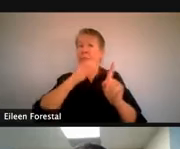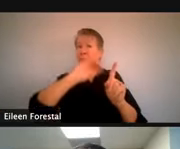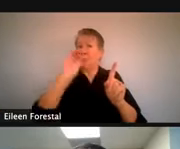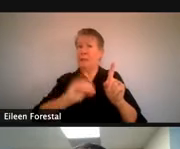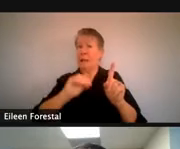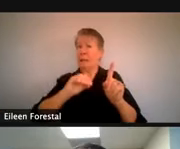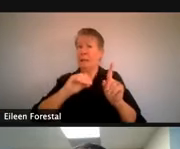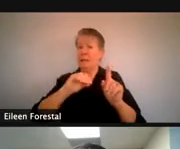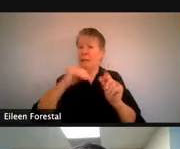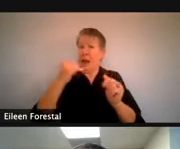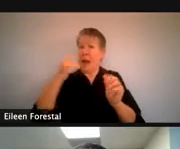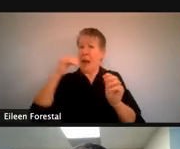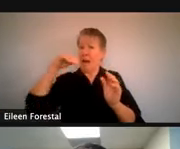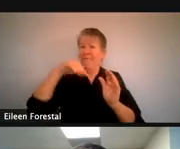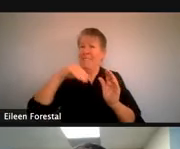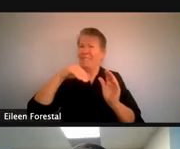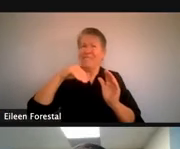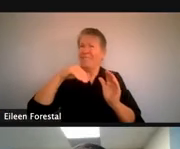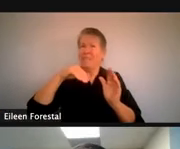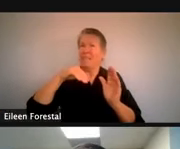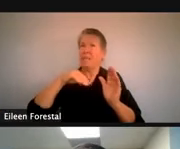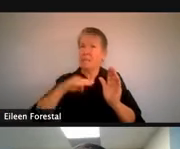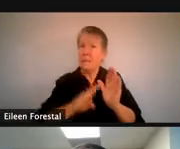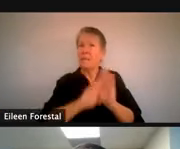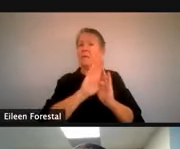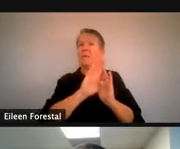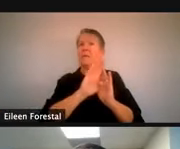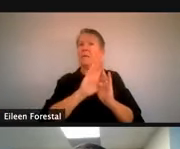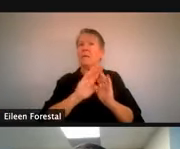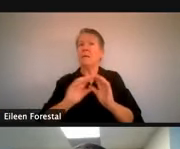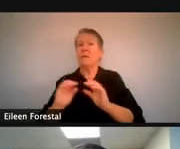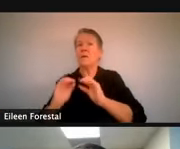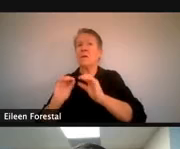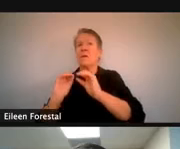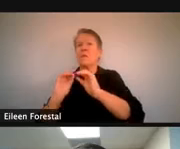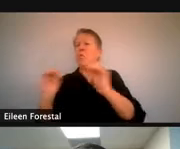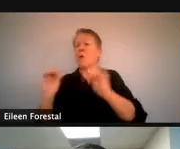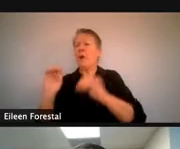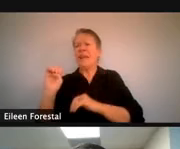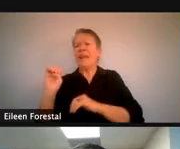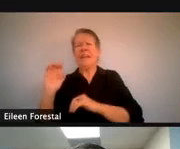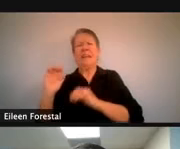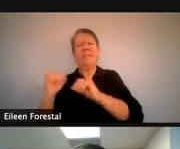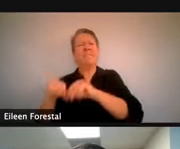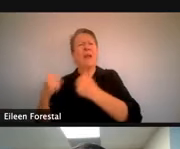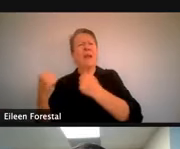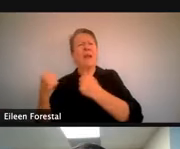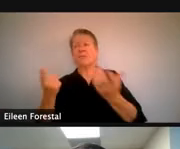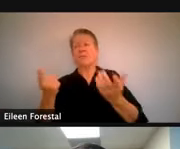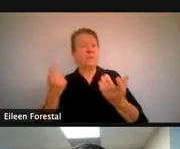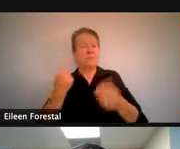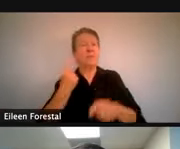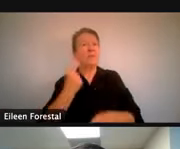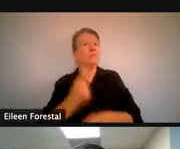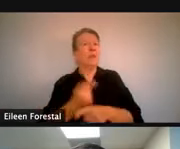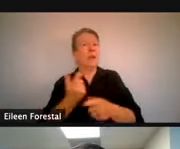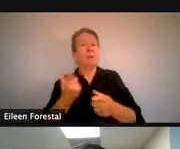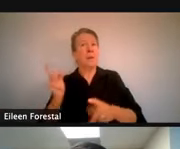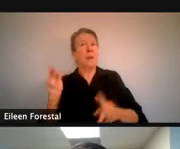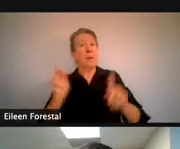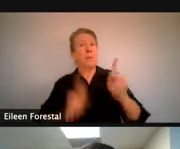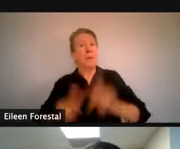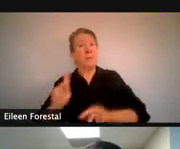you lay that up against no executive order violations, I think it speaks to your point that these are happening in small gatherings